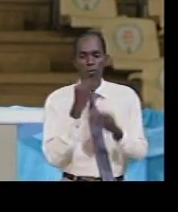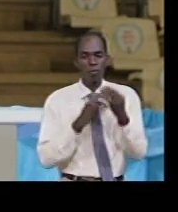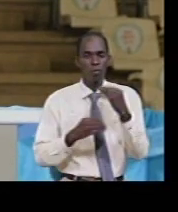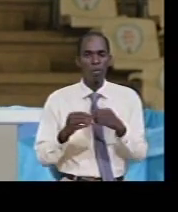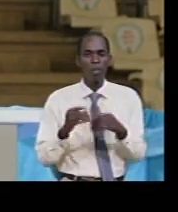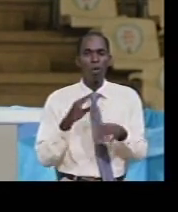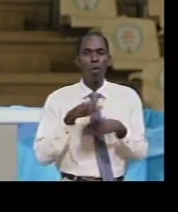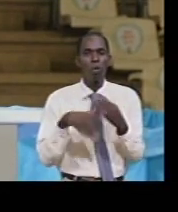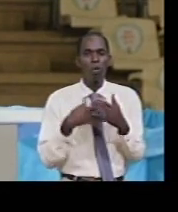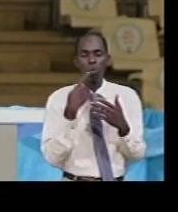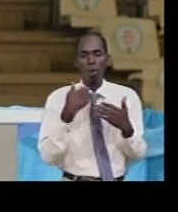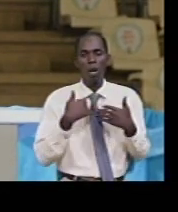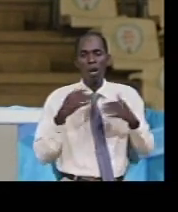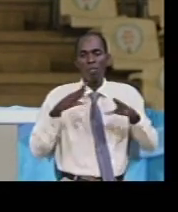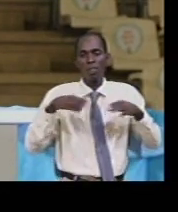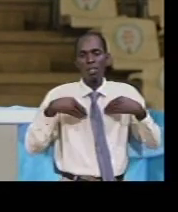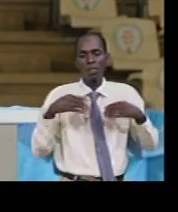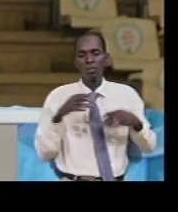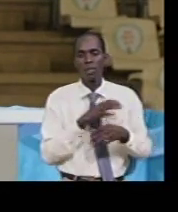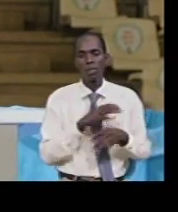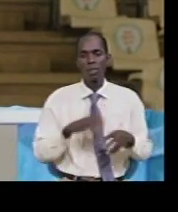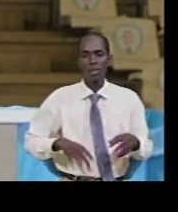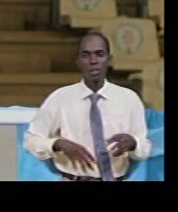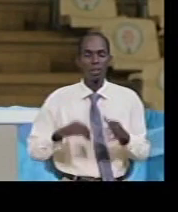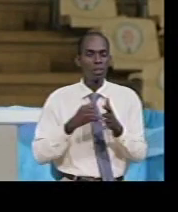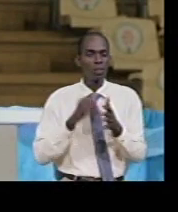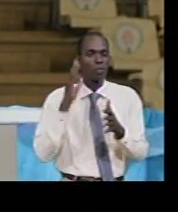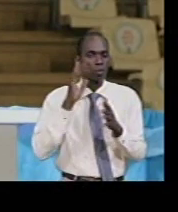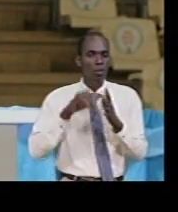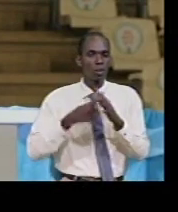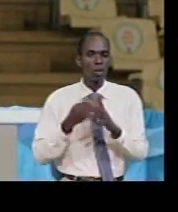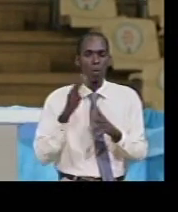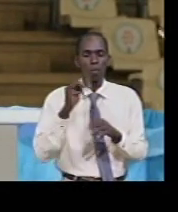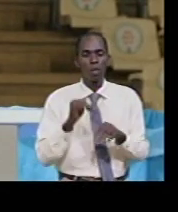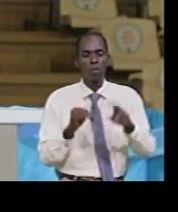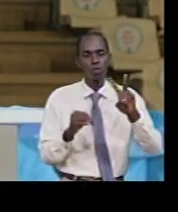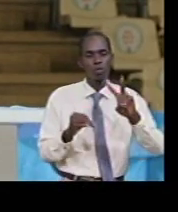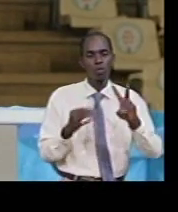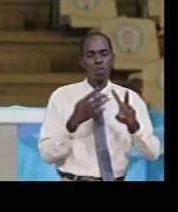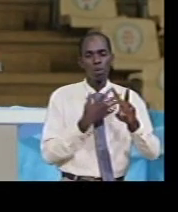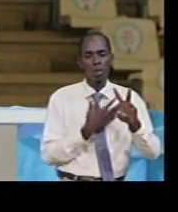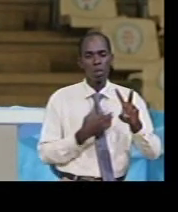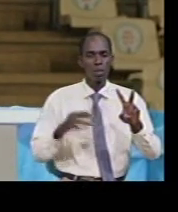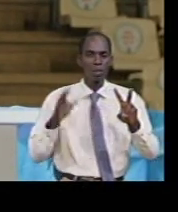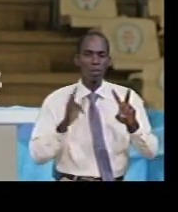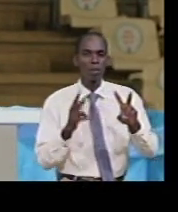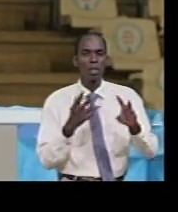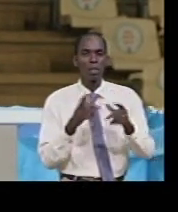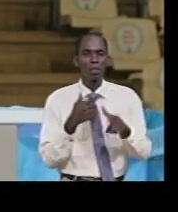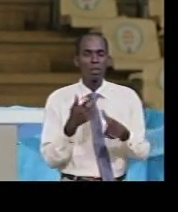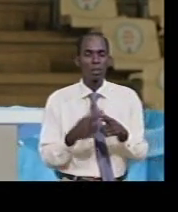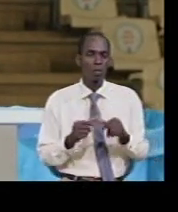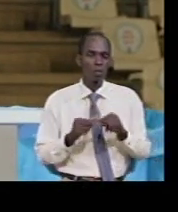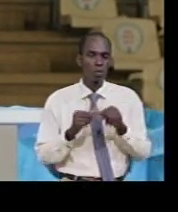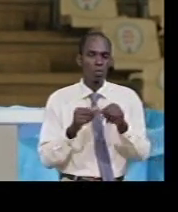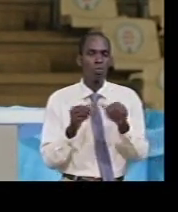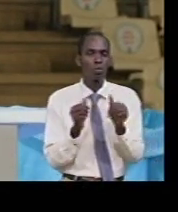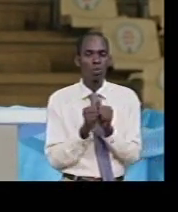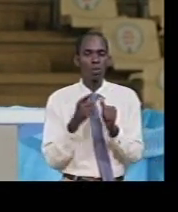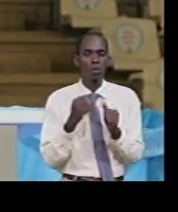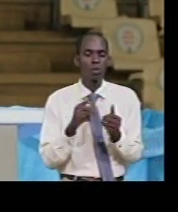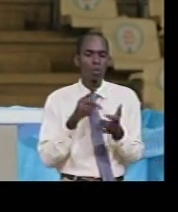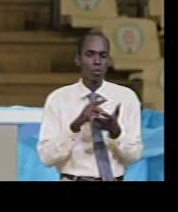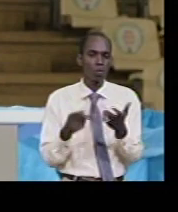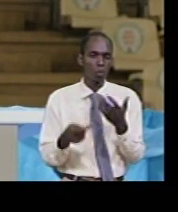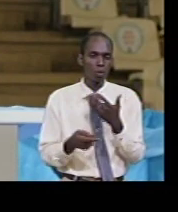evening. We continue with the youth program, children program, and later in the evening by 5 p.m., all our fathers